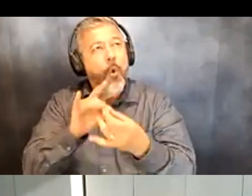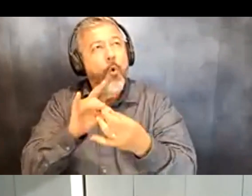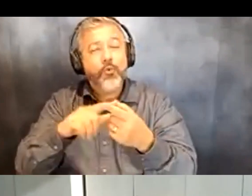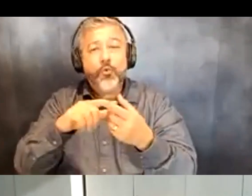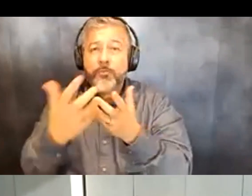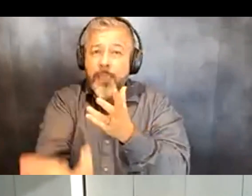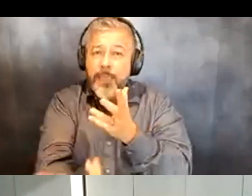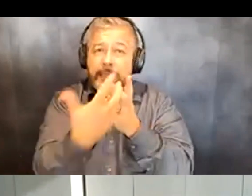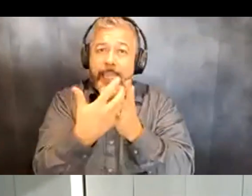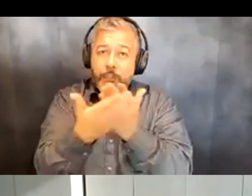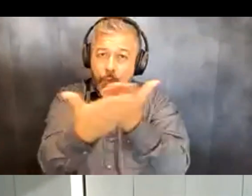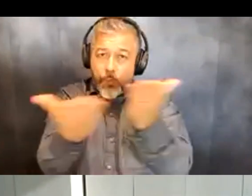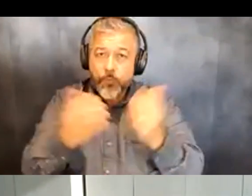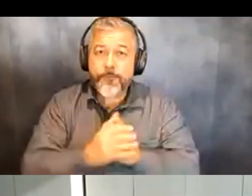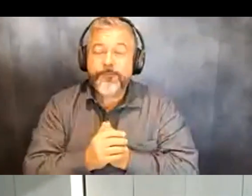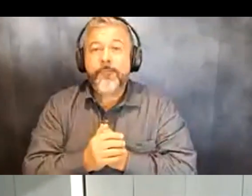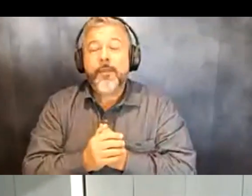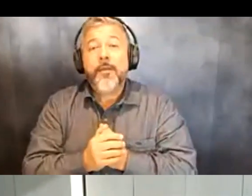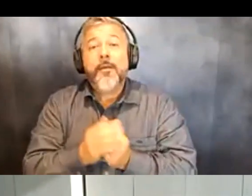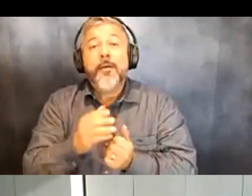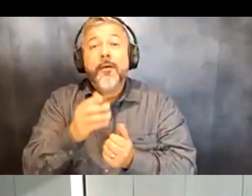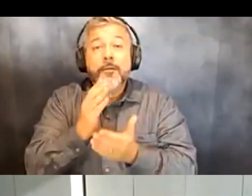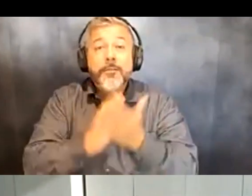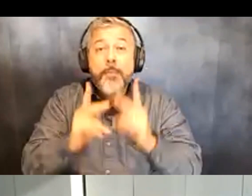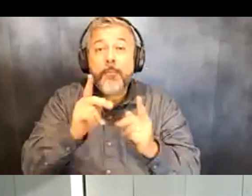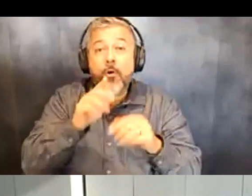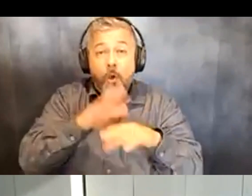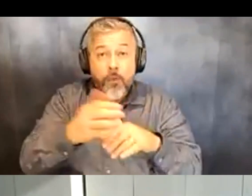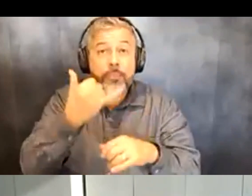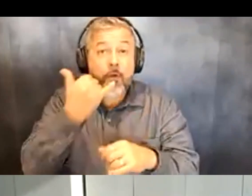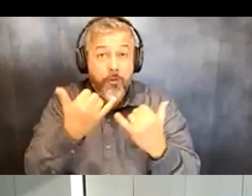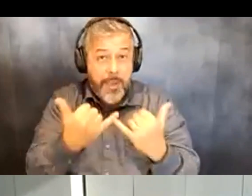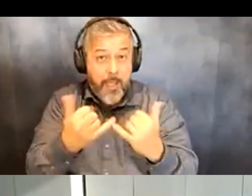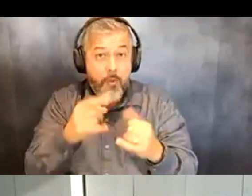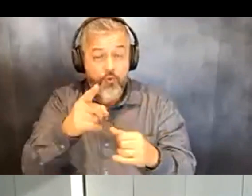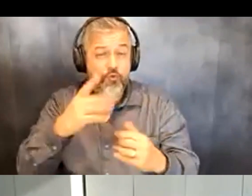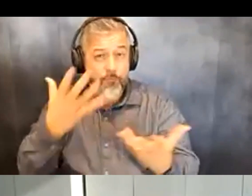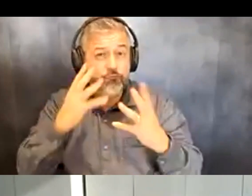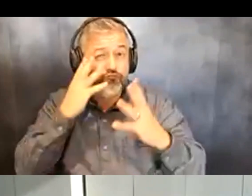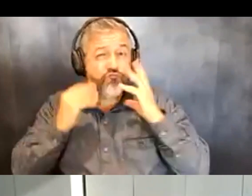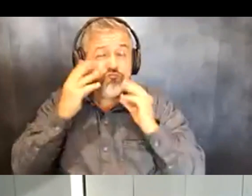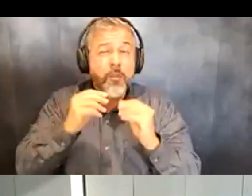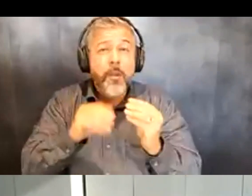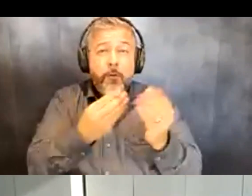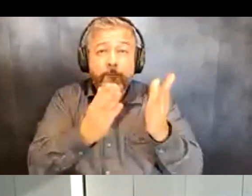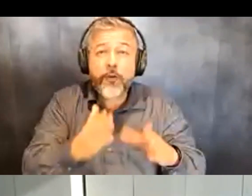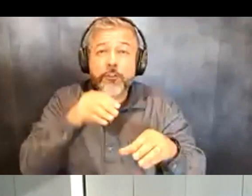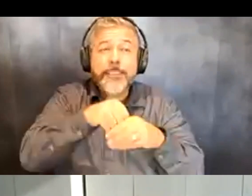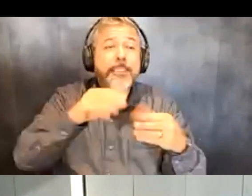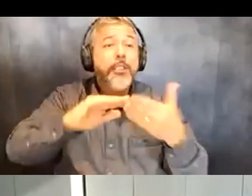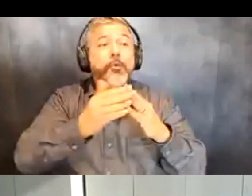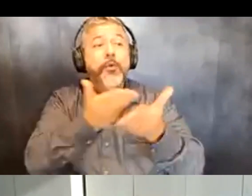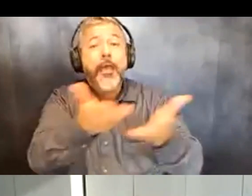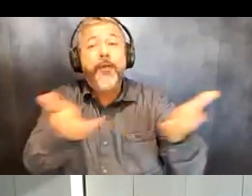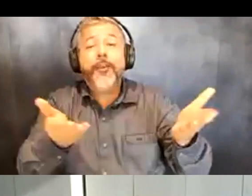of you, those that are on the call who have lived experience, who are providers in the community. You